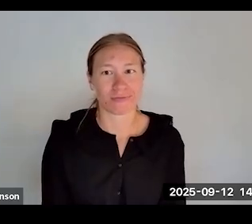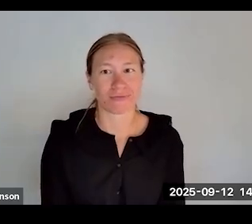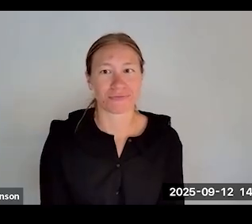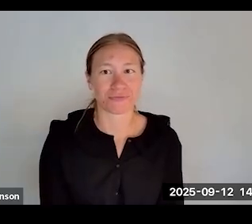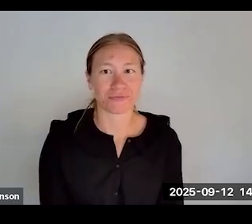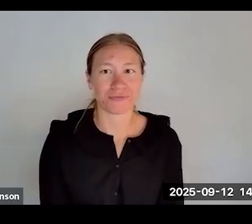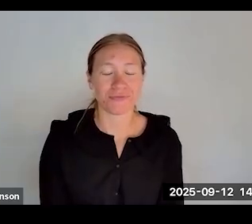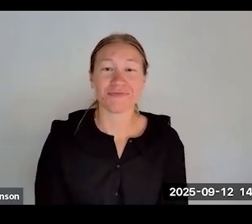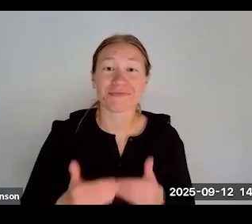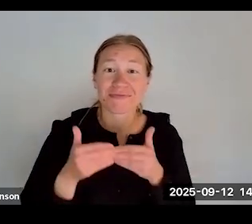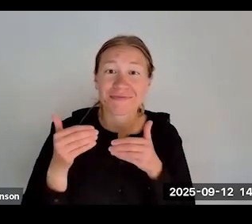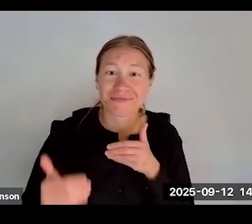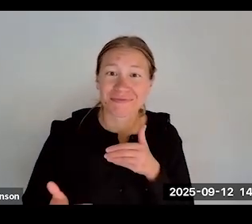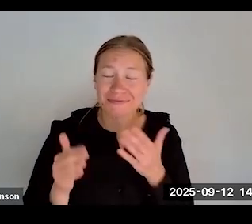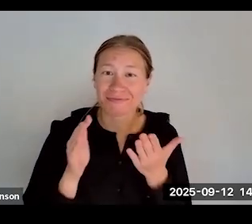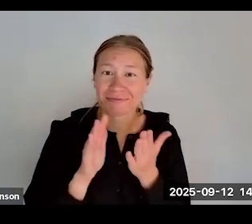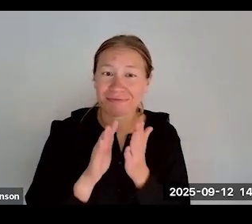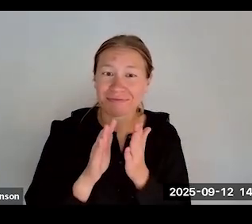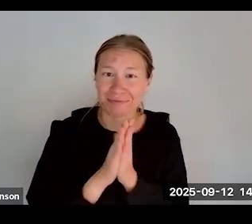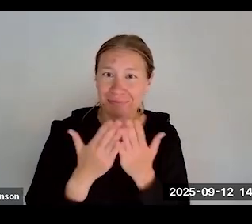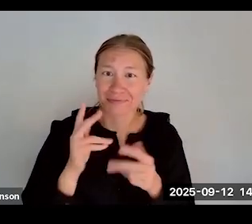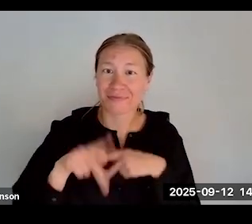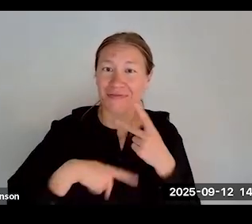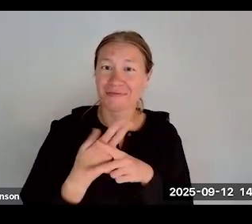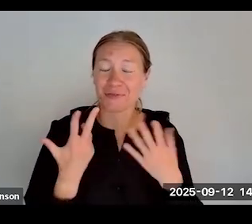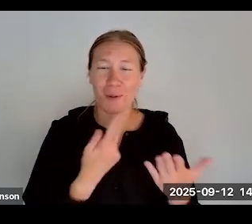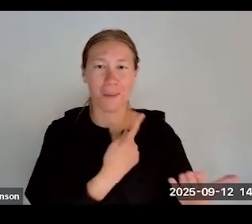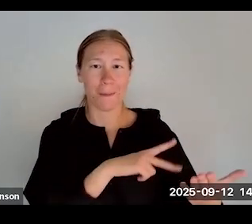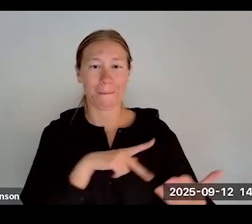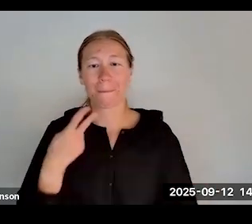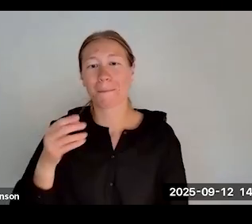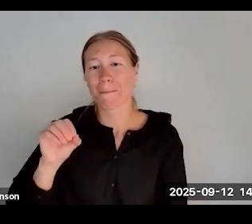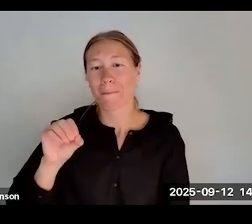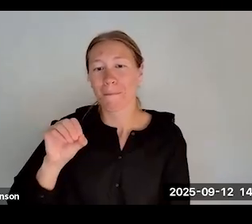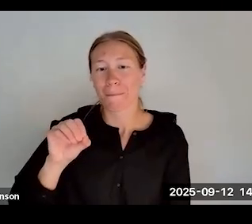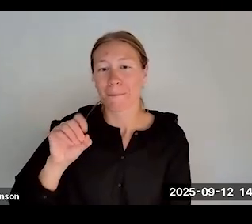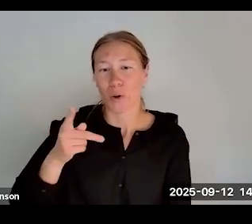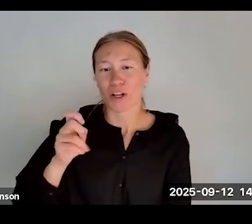The next genre is poetry, and I have one book to highlight.